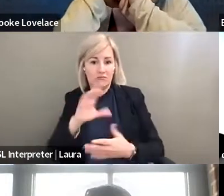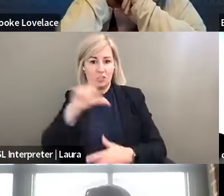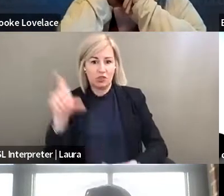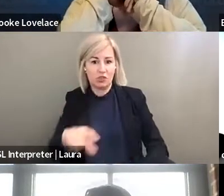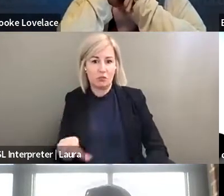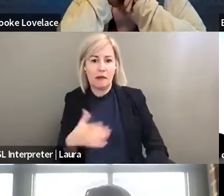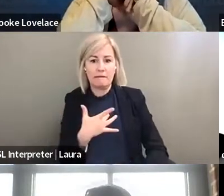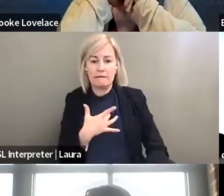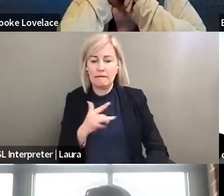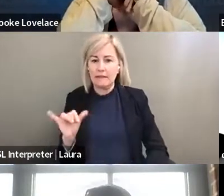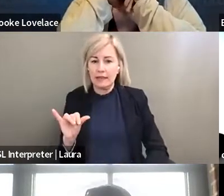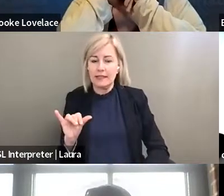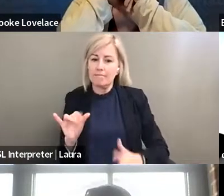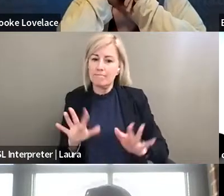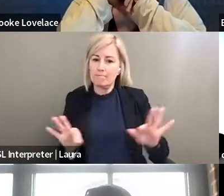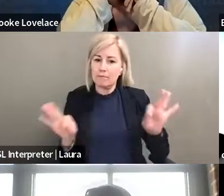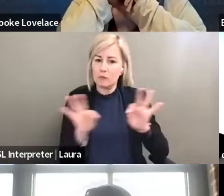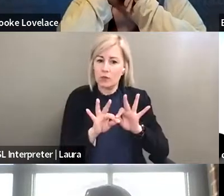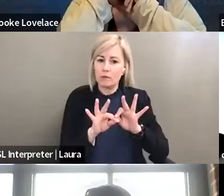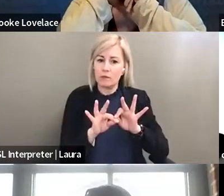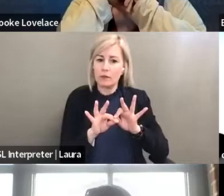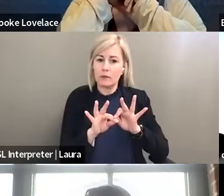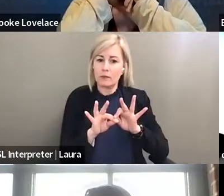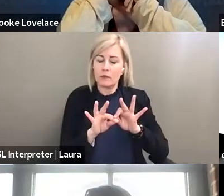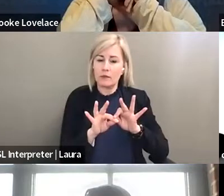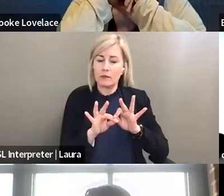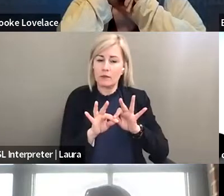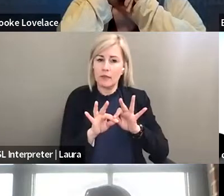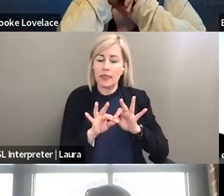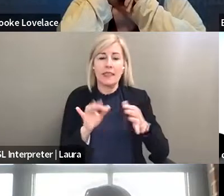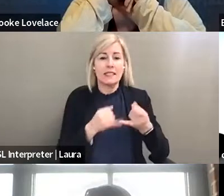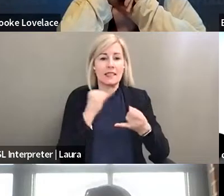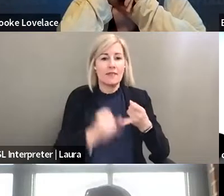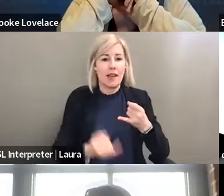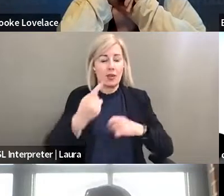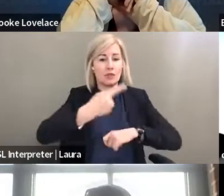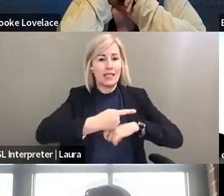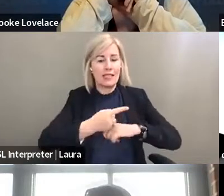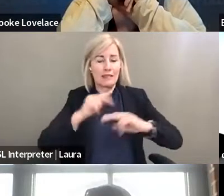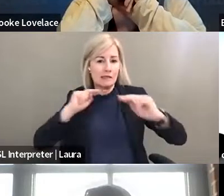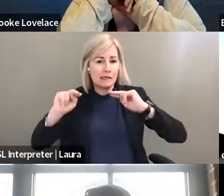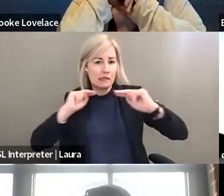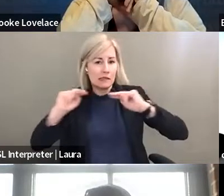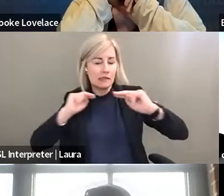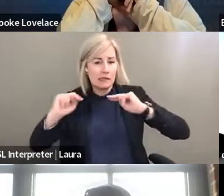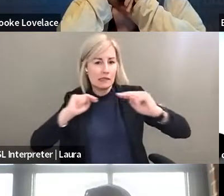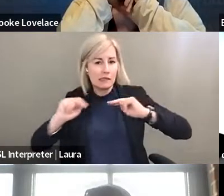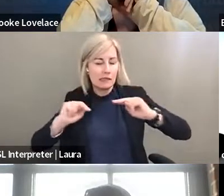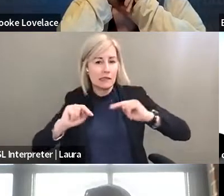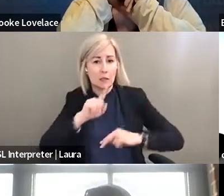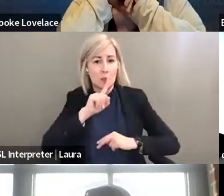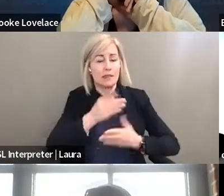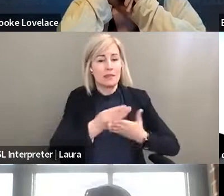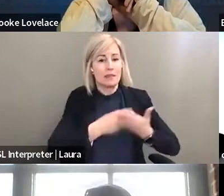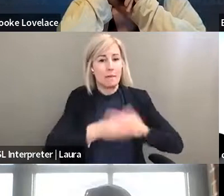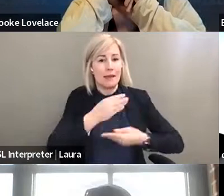feel that this is important as well. And so these final days of negotiations, it's really, the budget is